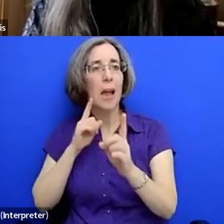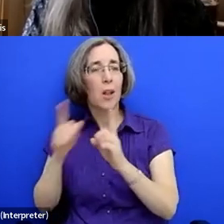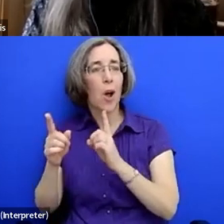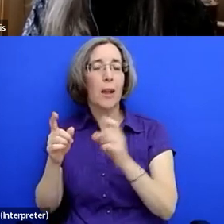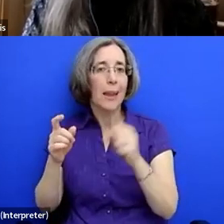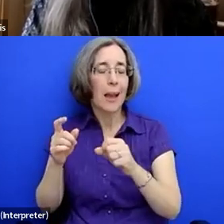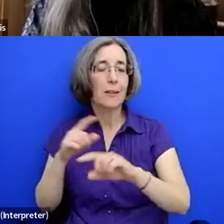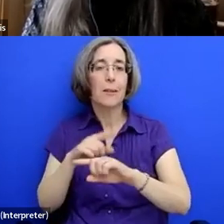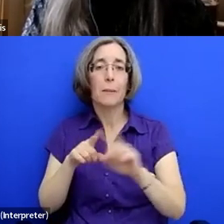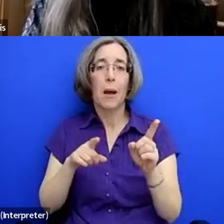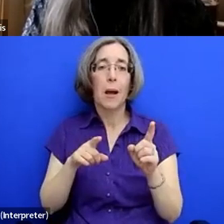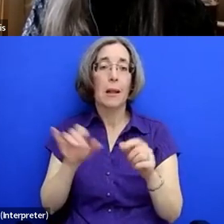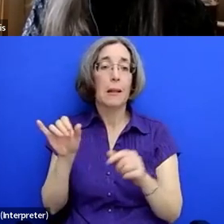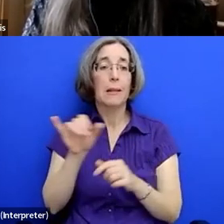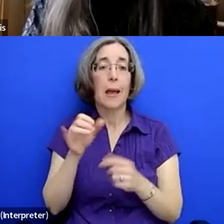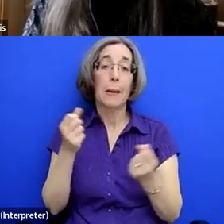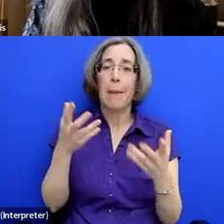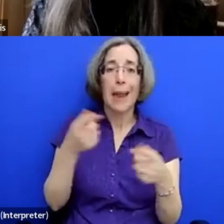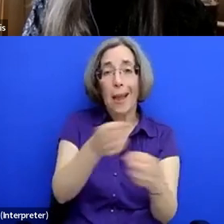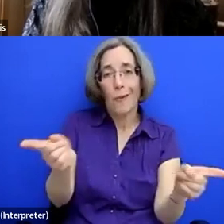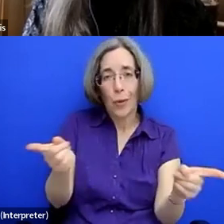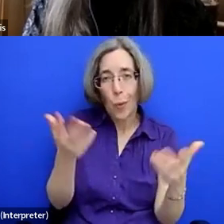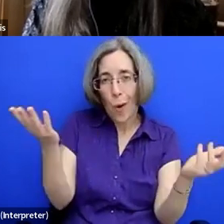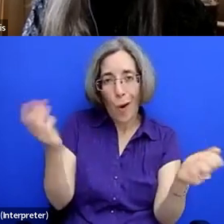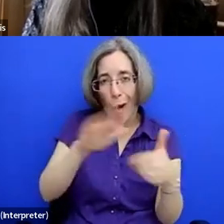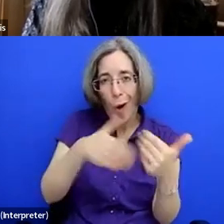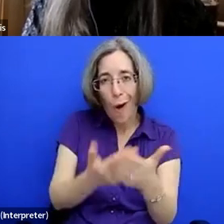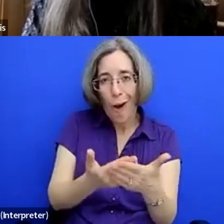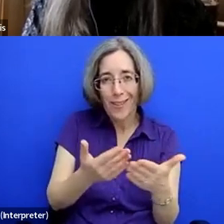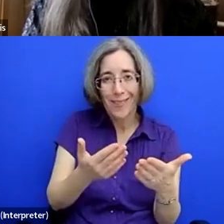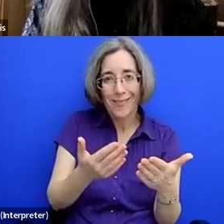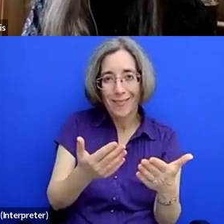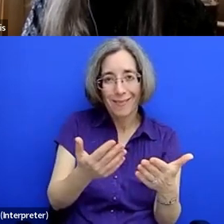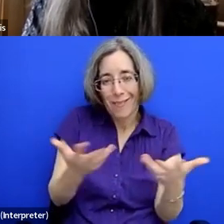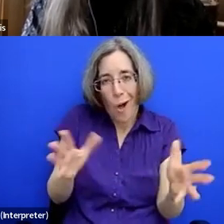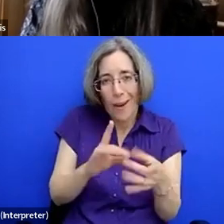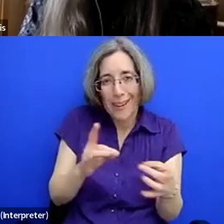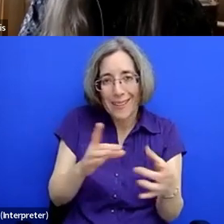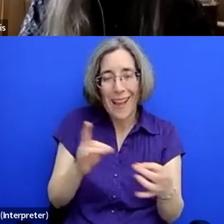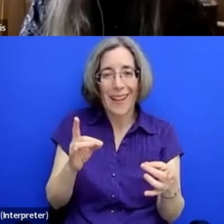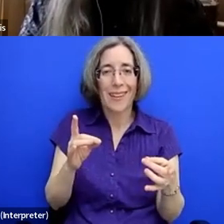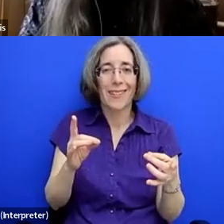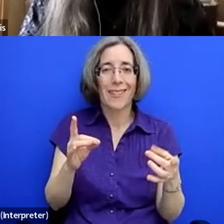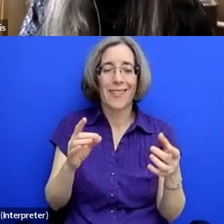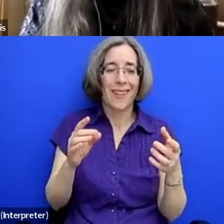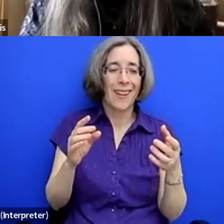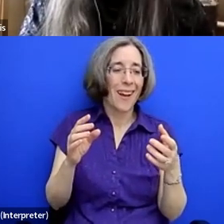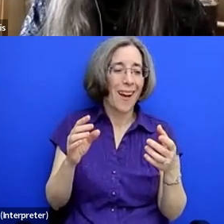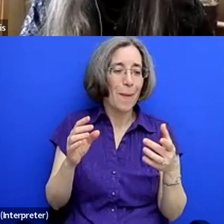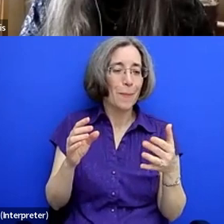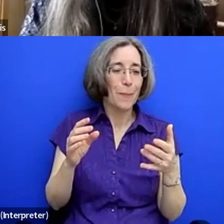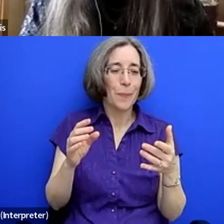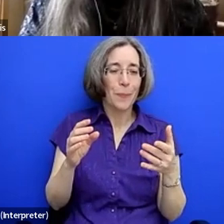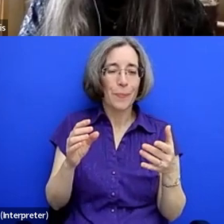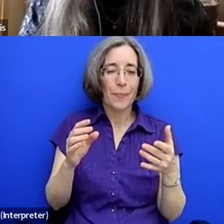Jim, as many of us, many people on this call have, or on this, in this panel,